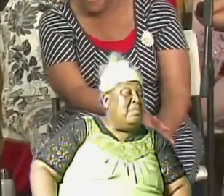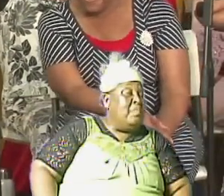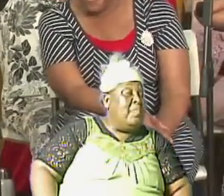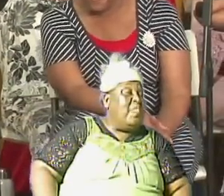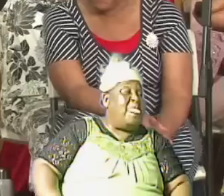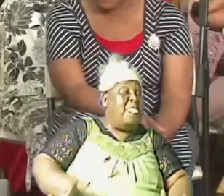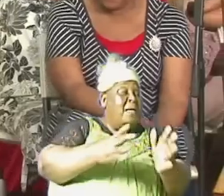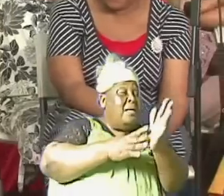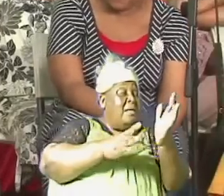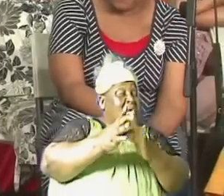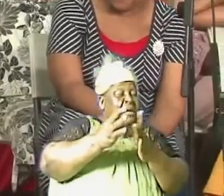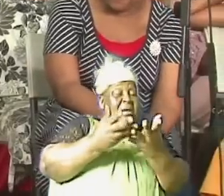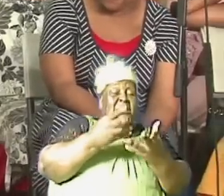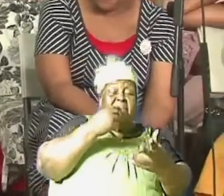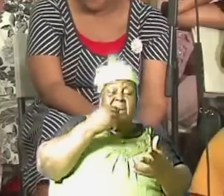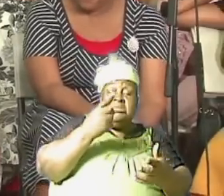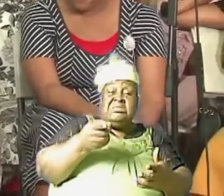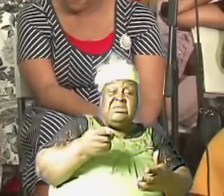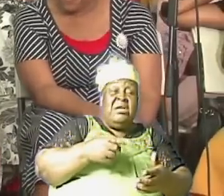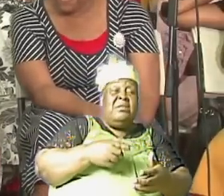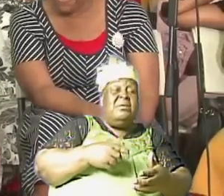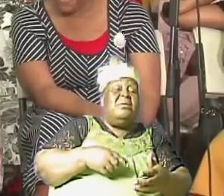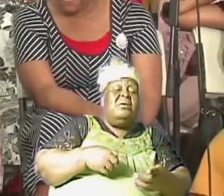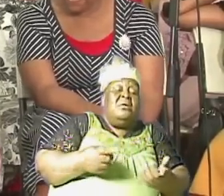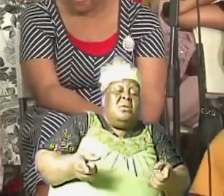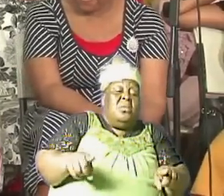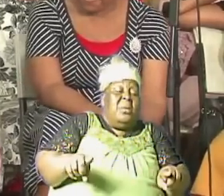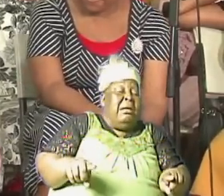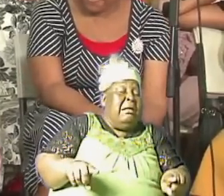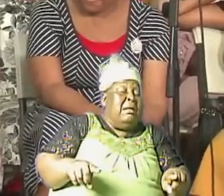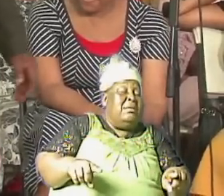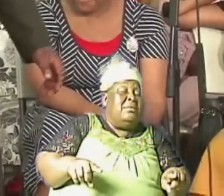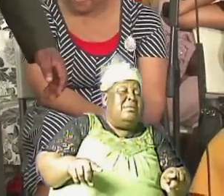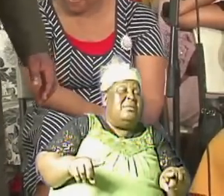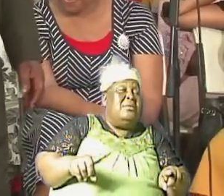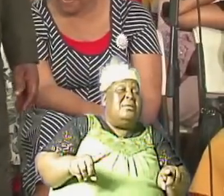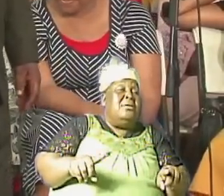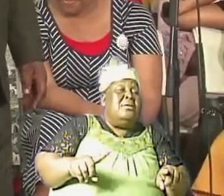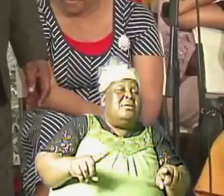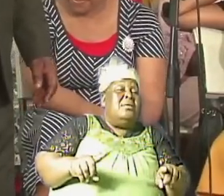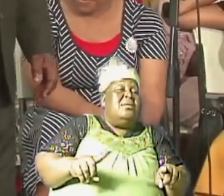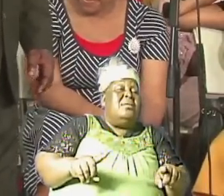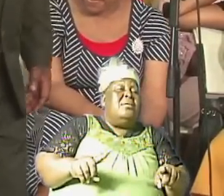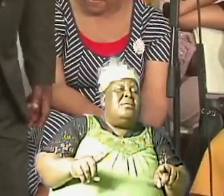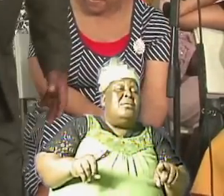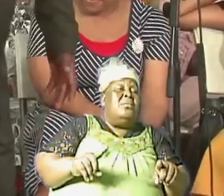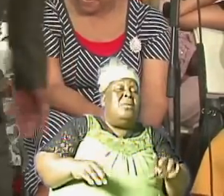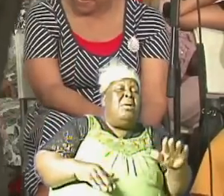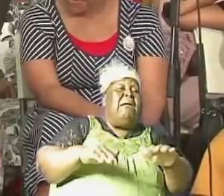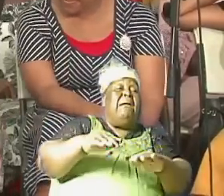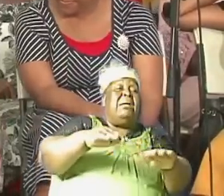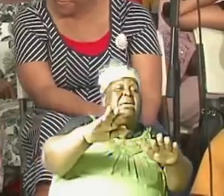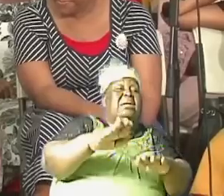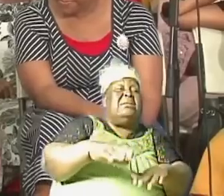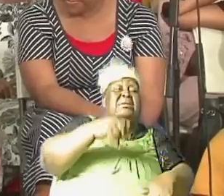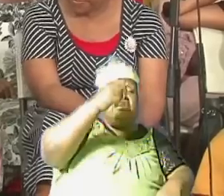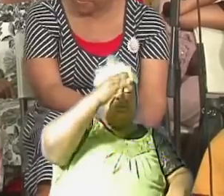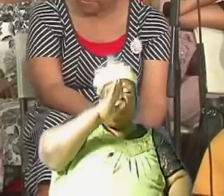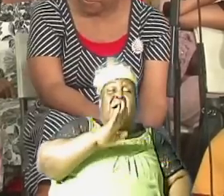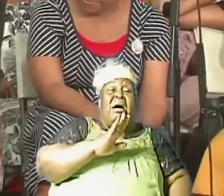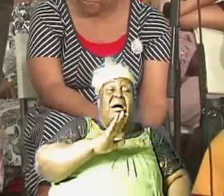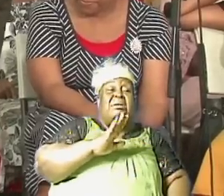Assyrian. And the Bible said, while they were on their way,